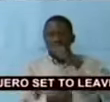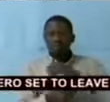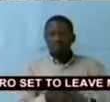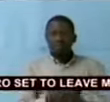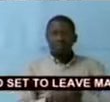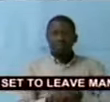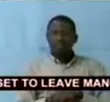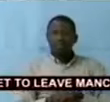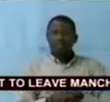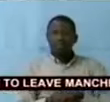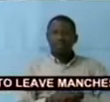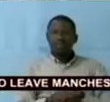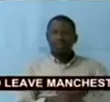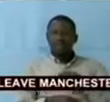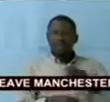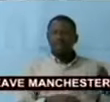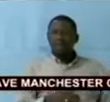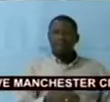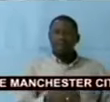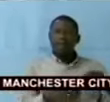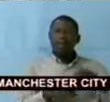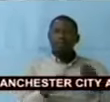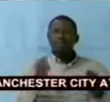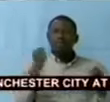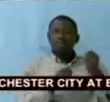had the bang of the door.